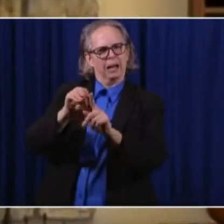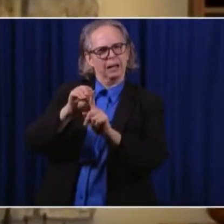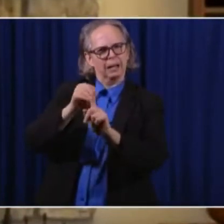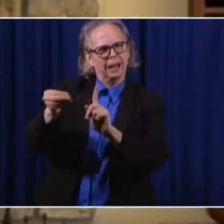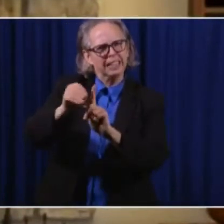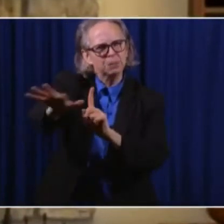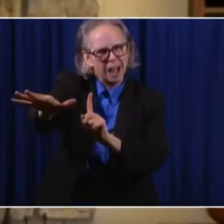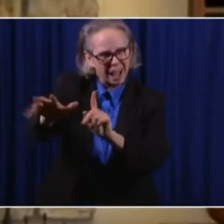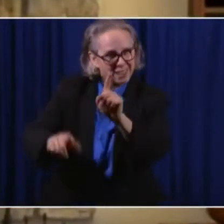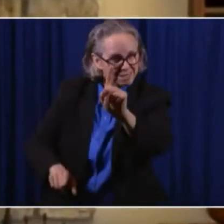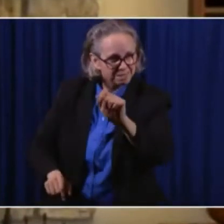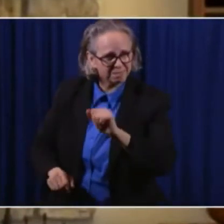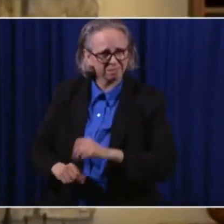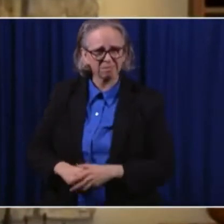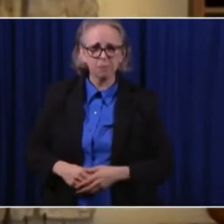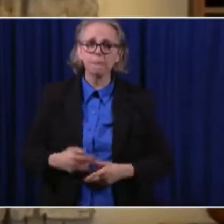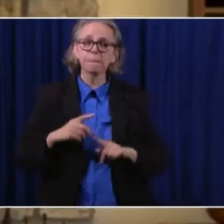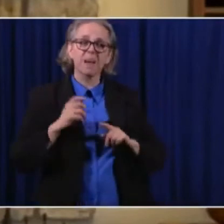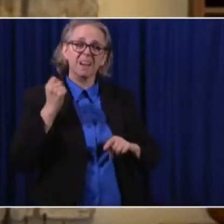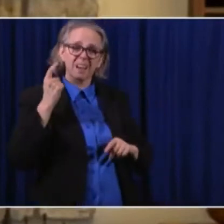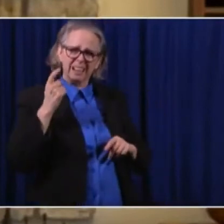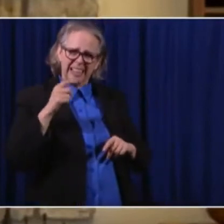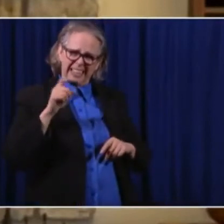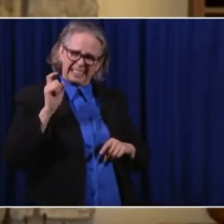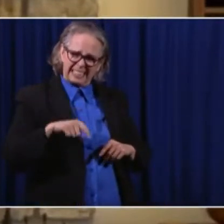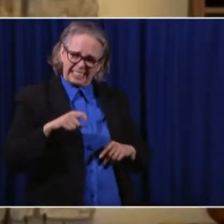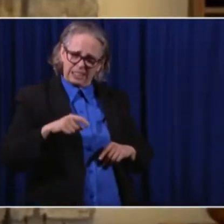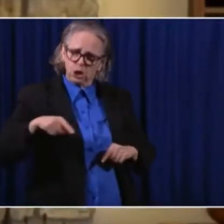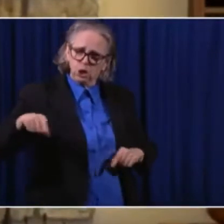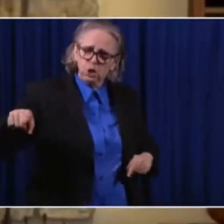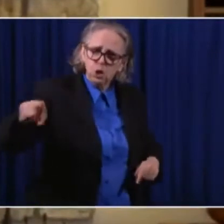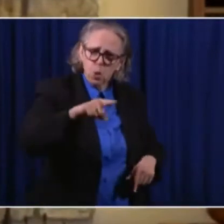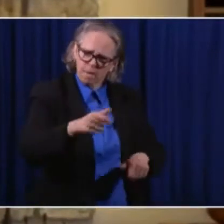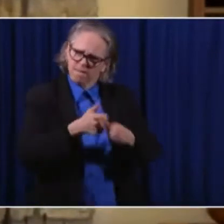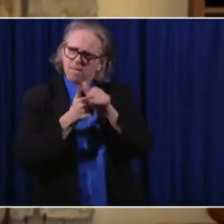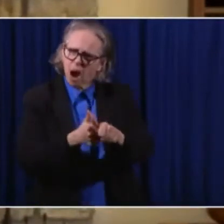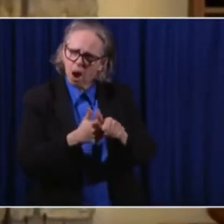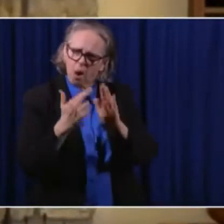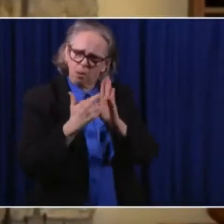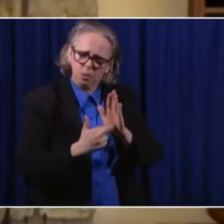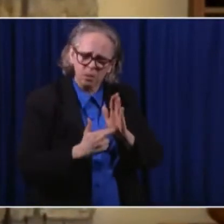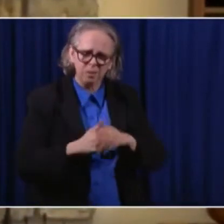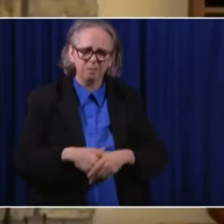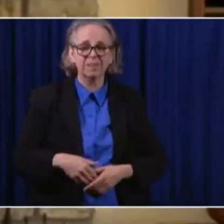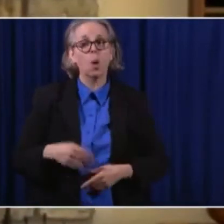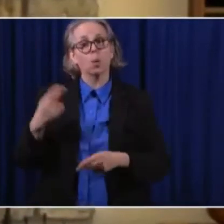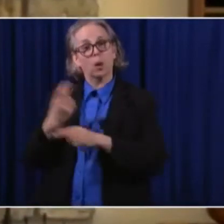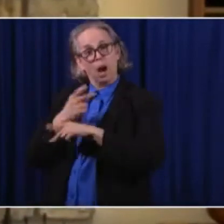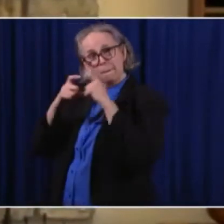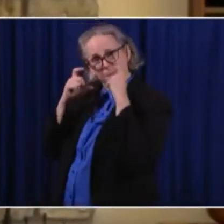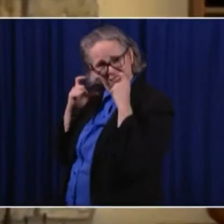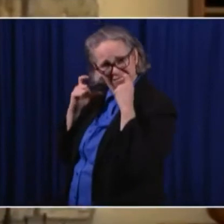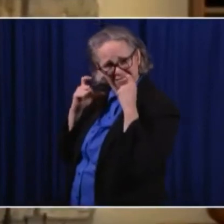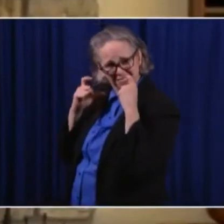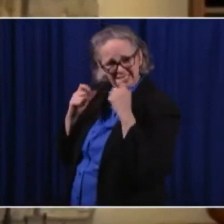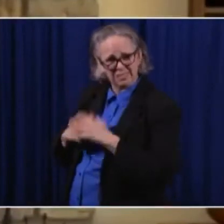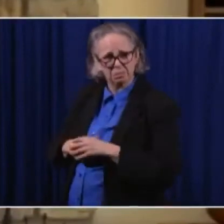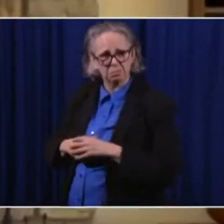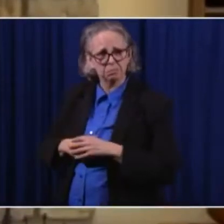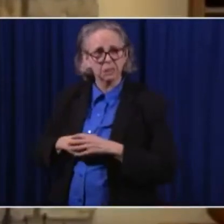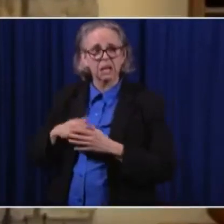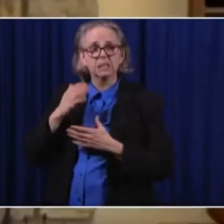wearing masks and seeing that mask compliance go up. In some counties from 20%, we needed to